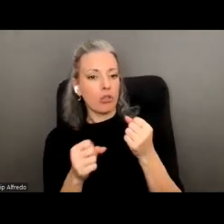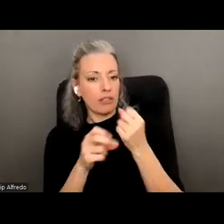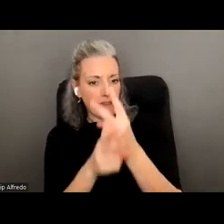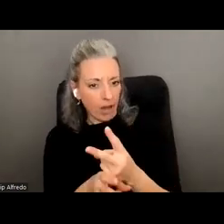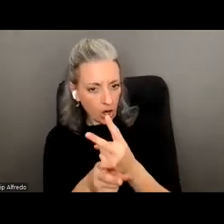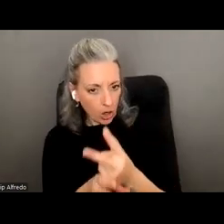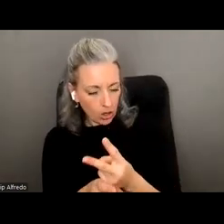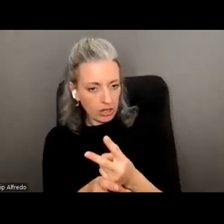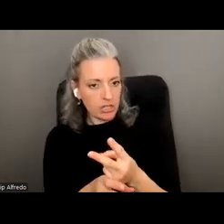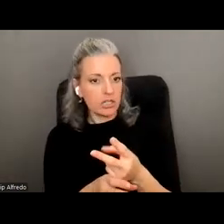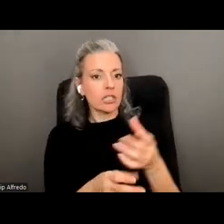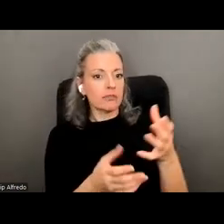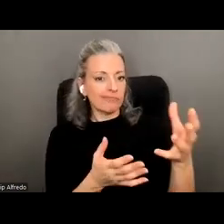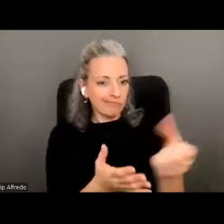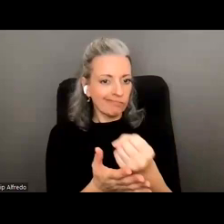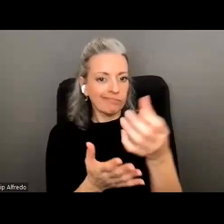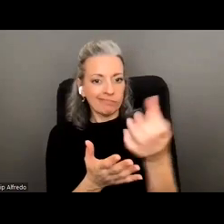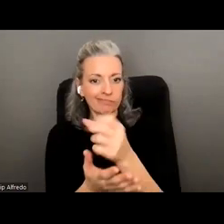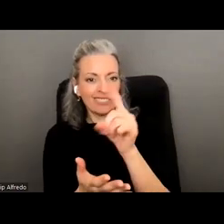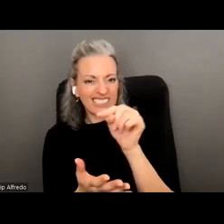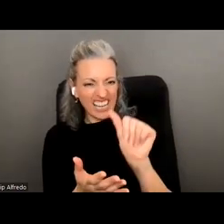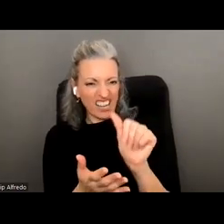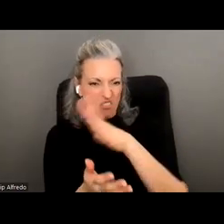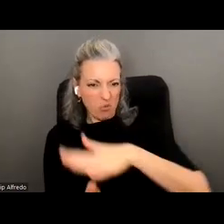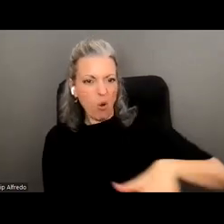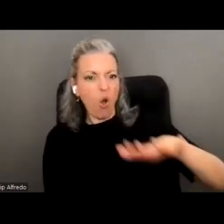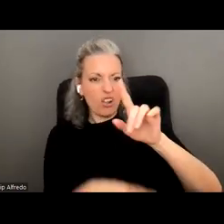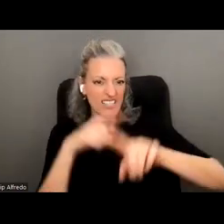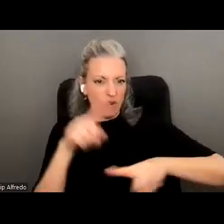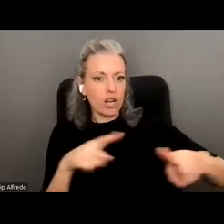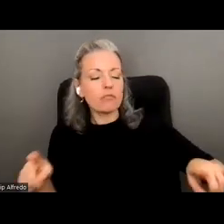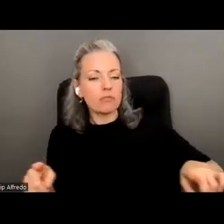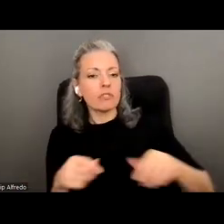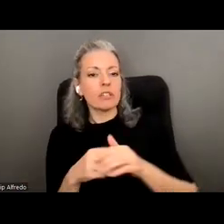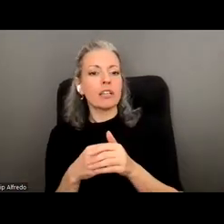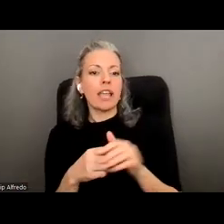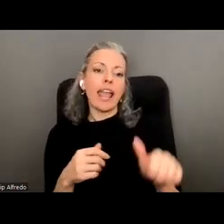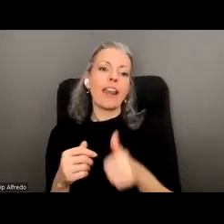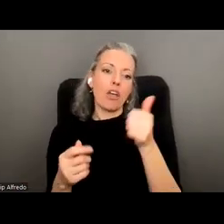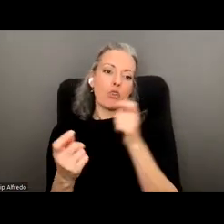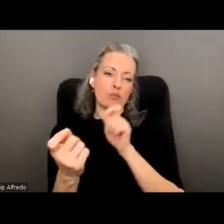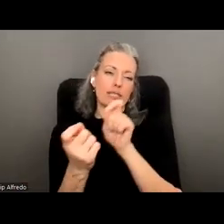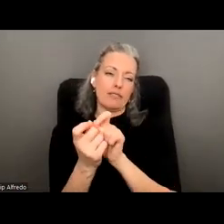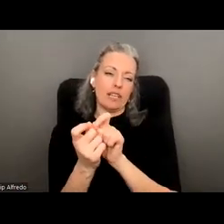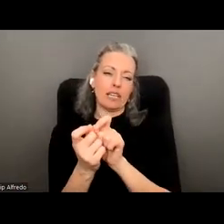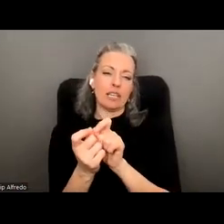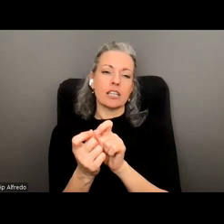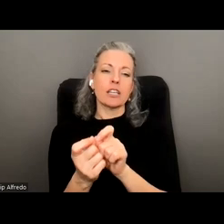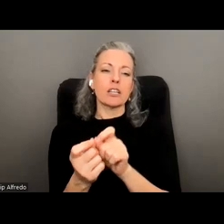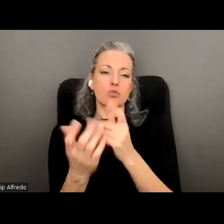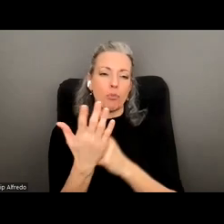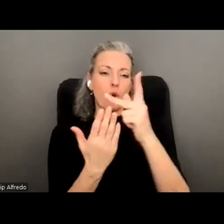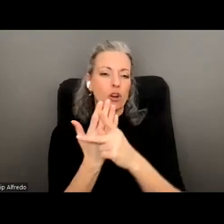data, CalFresh data, CalSAWS, CalWorks, and other data sets that are specific to housing and homeless